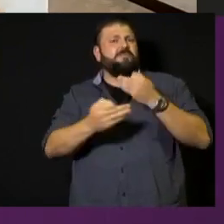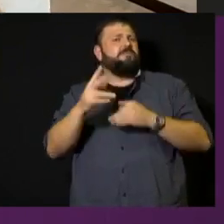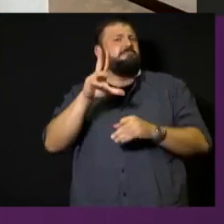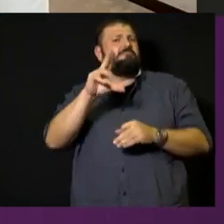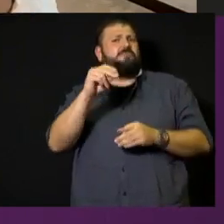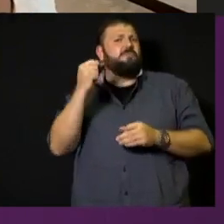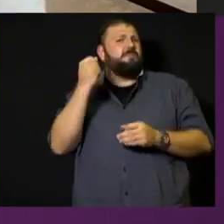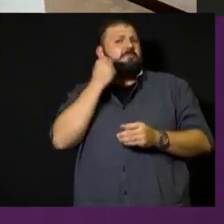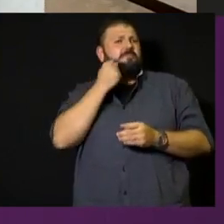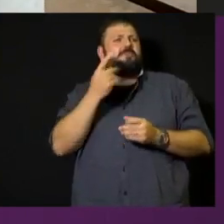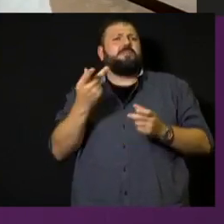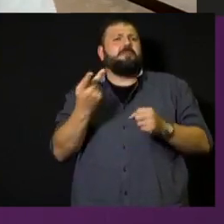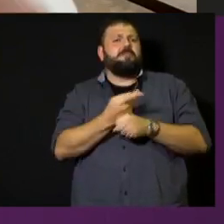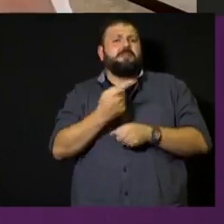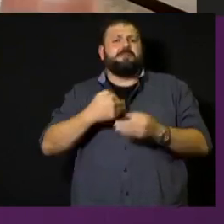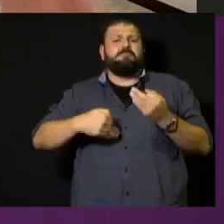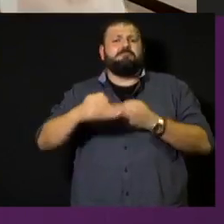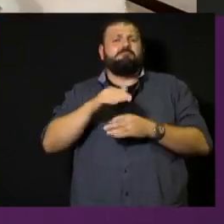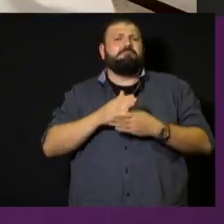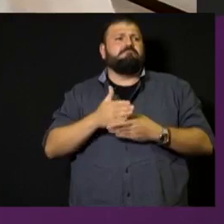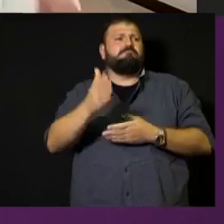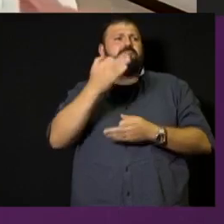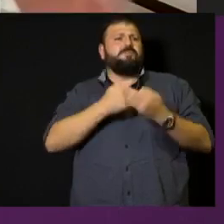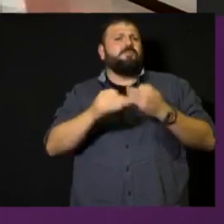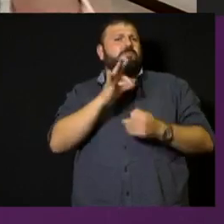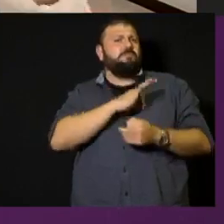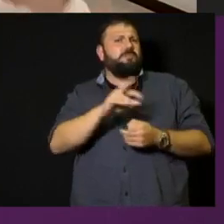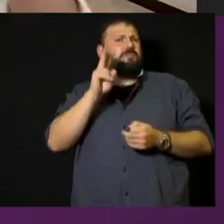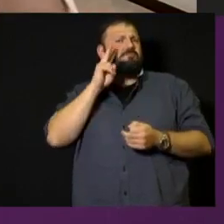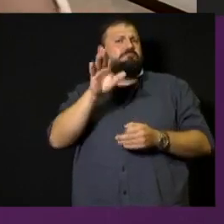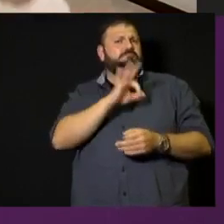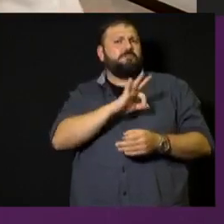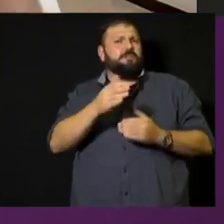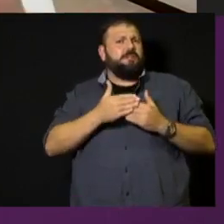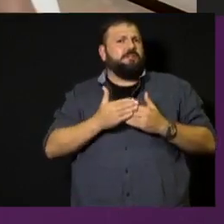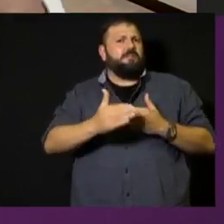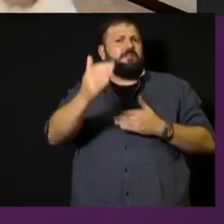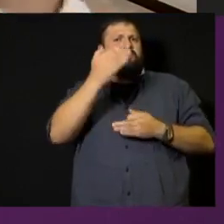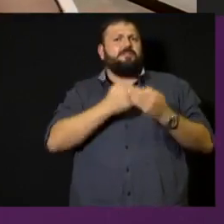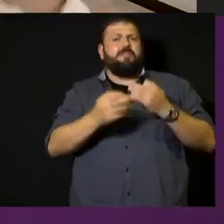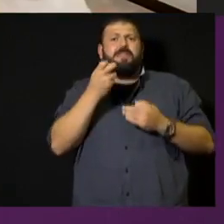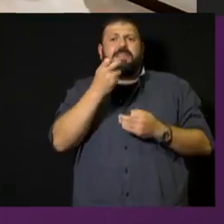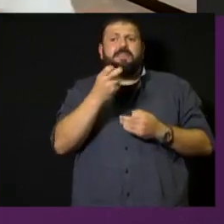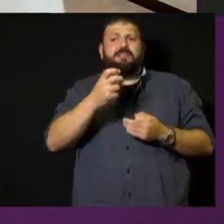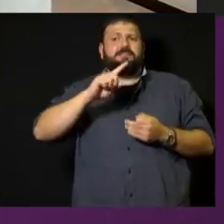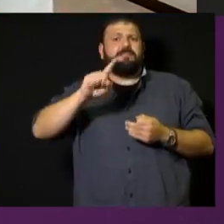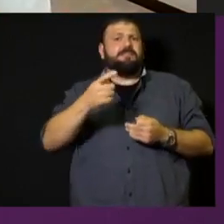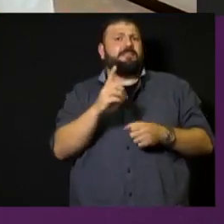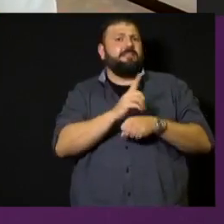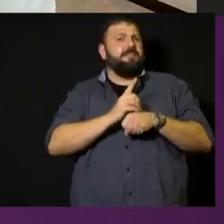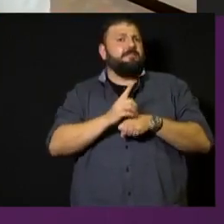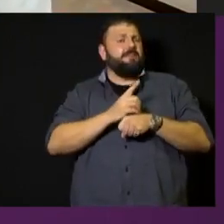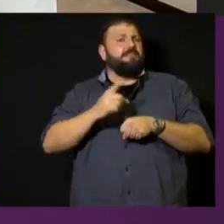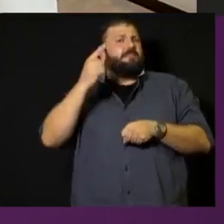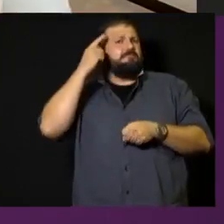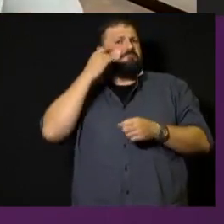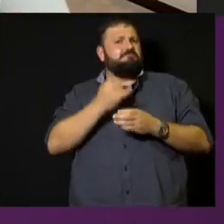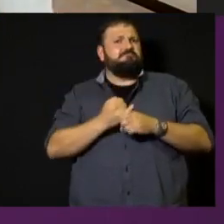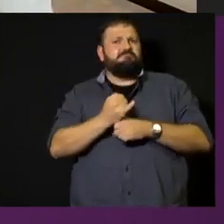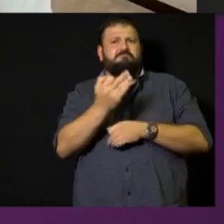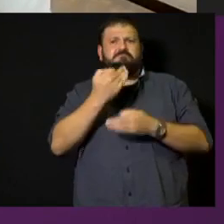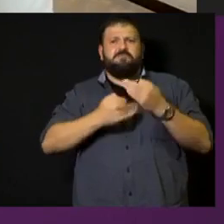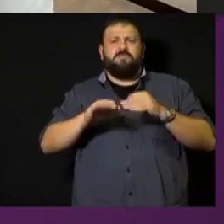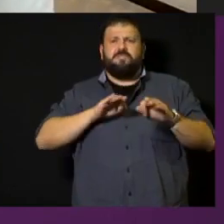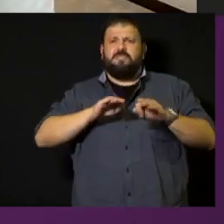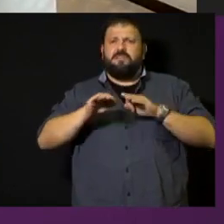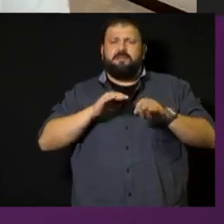this is very important. It doesn't matter what you are suffering or to being in right